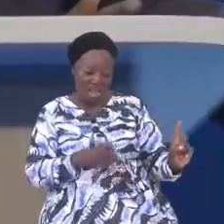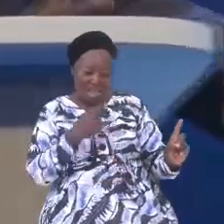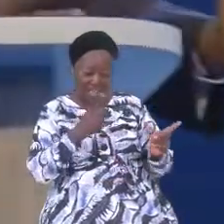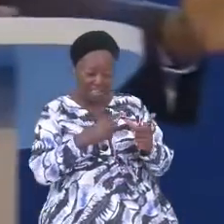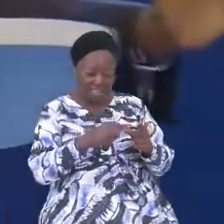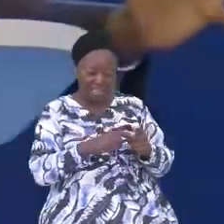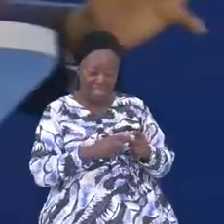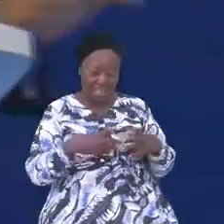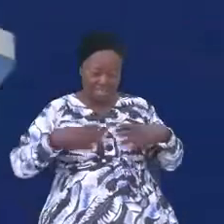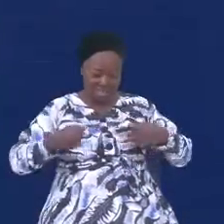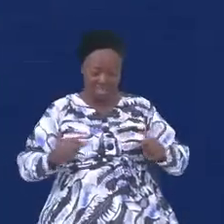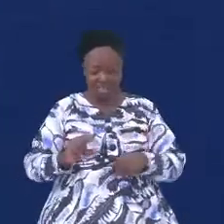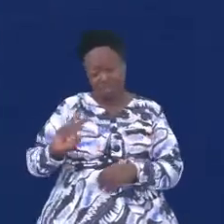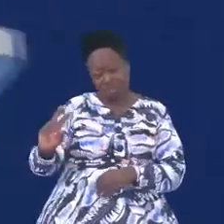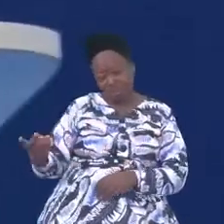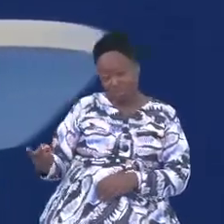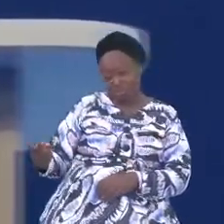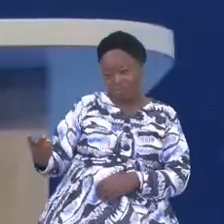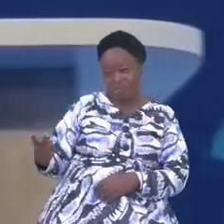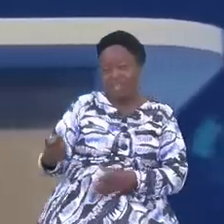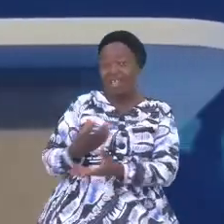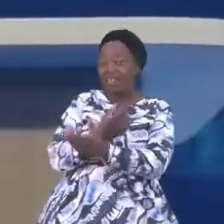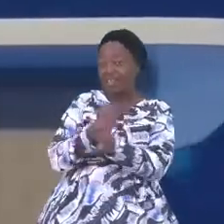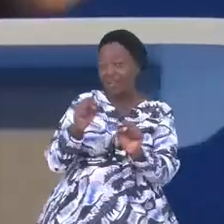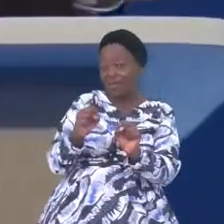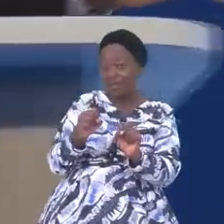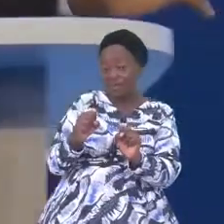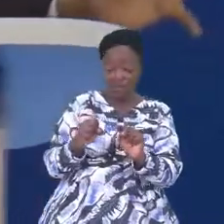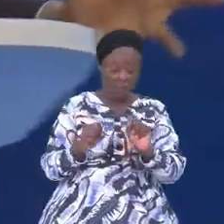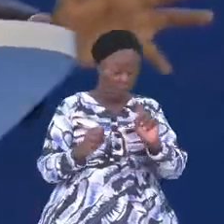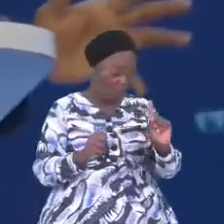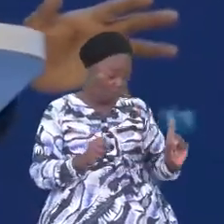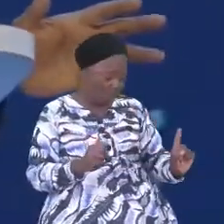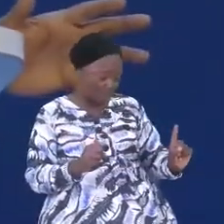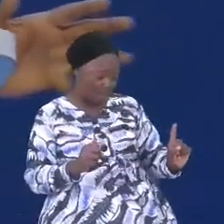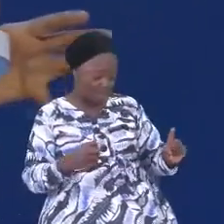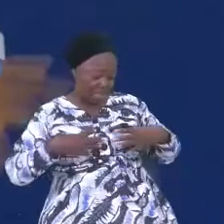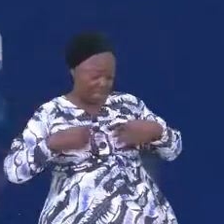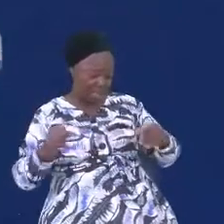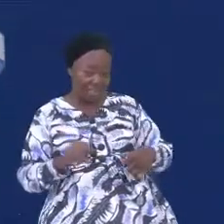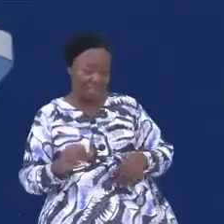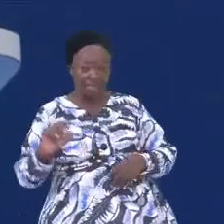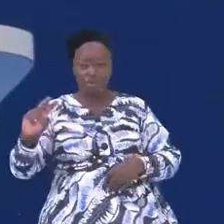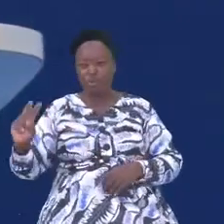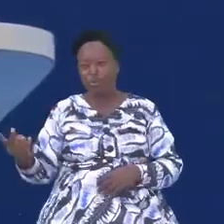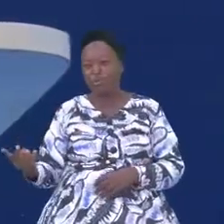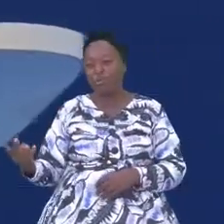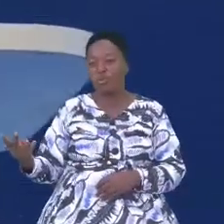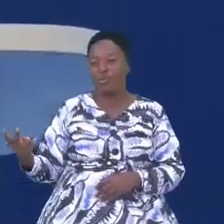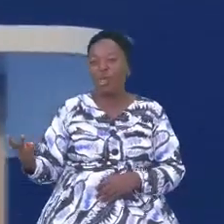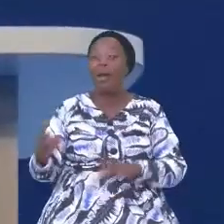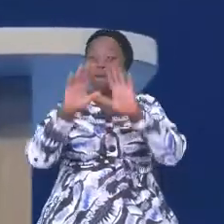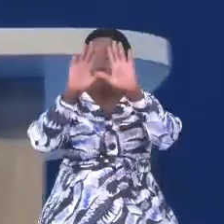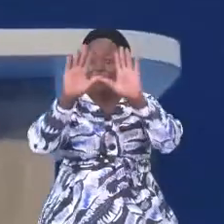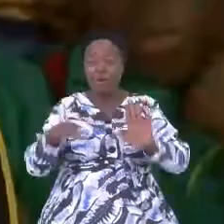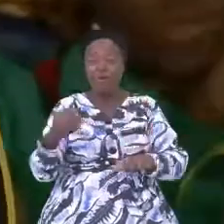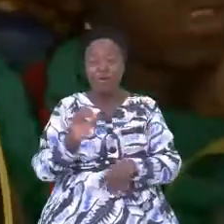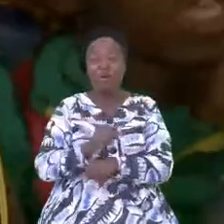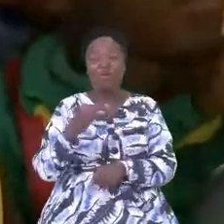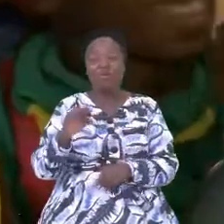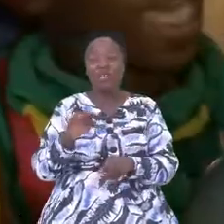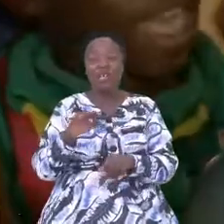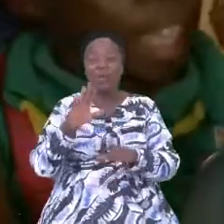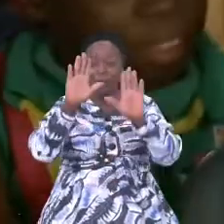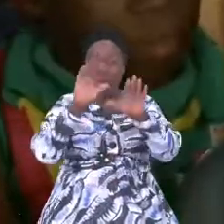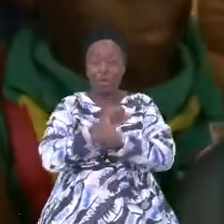cure two. Salvation one, healing two. Miracle of healing.